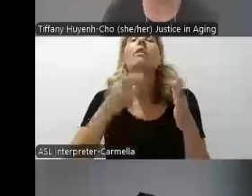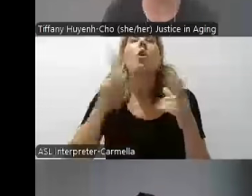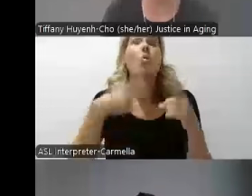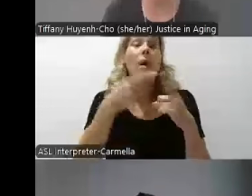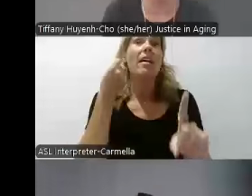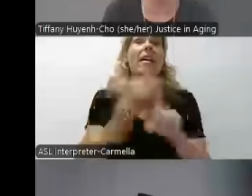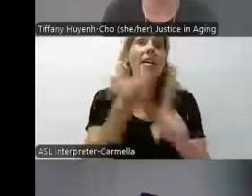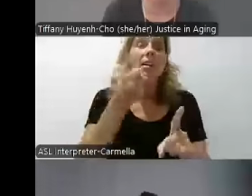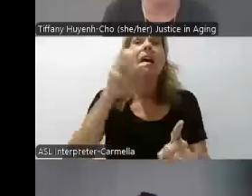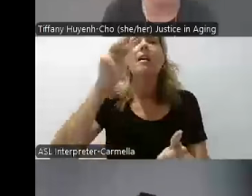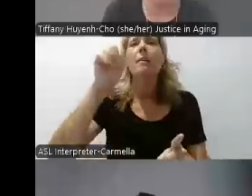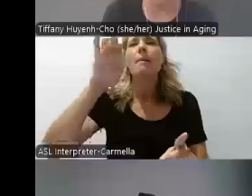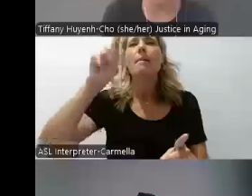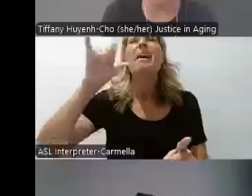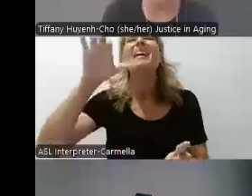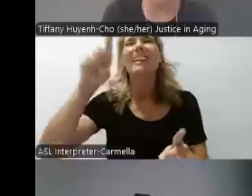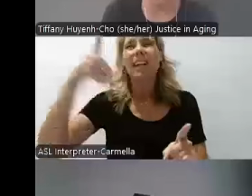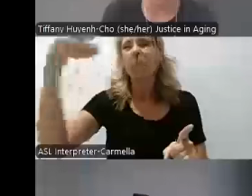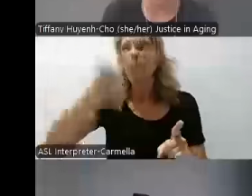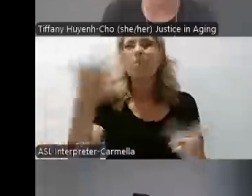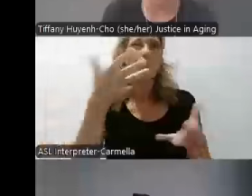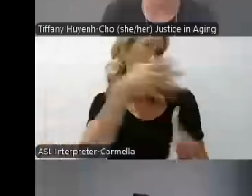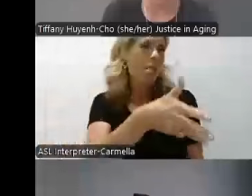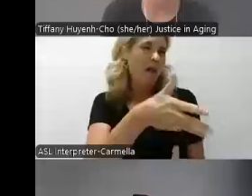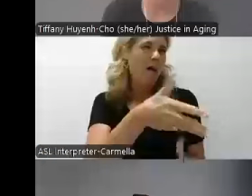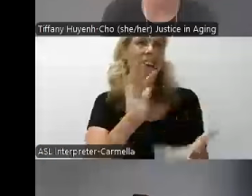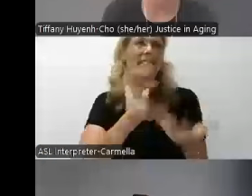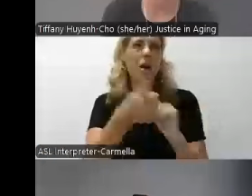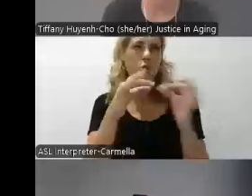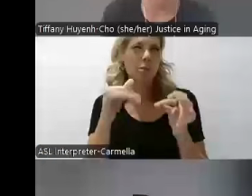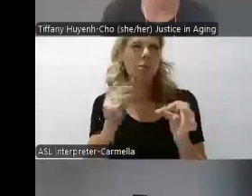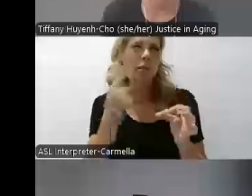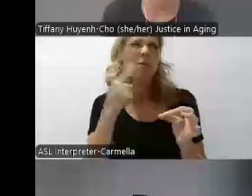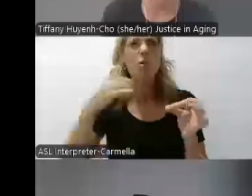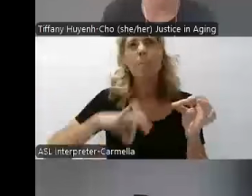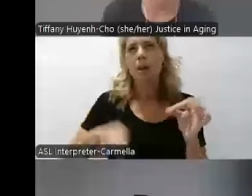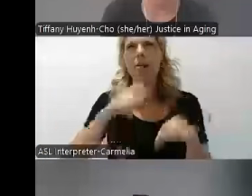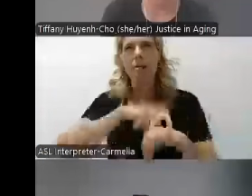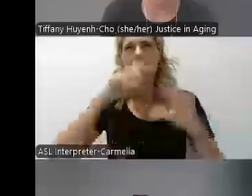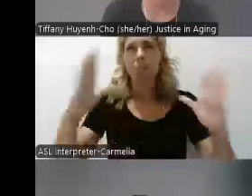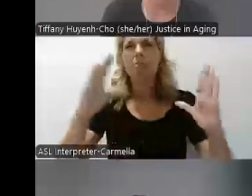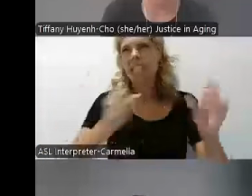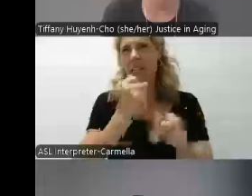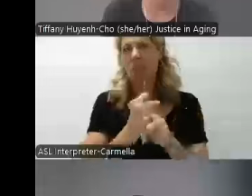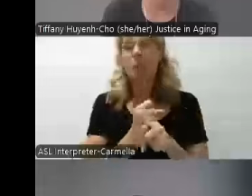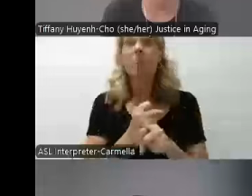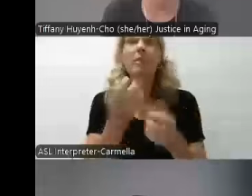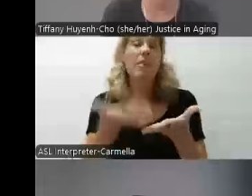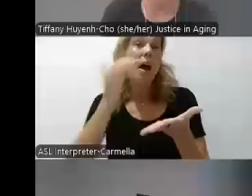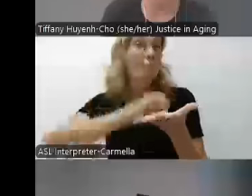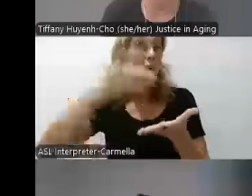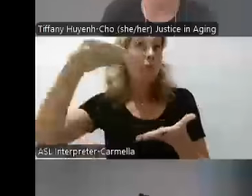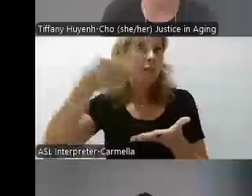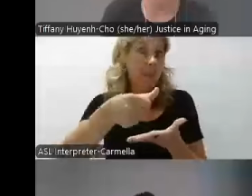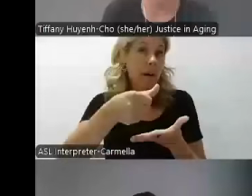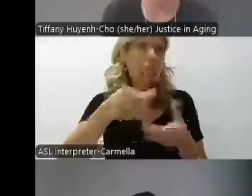and pays their whatever else is left for the year, for the benefit period. The amount they spend is also often